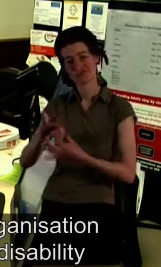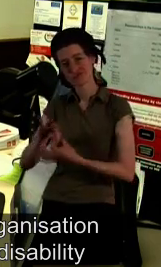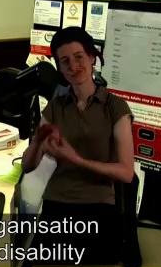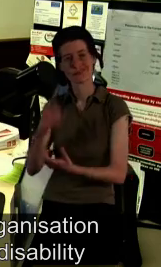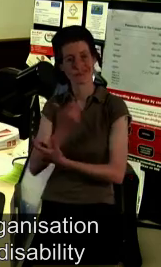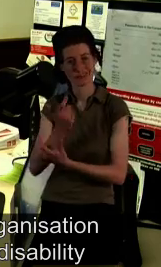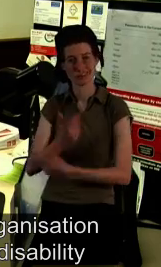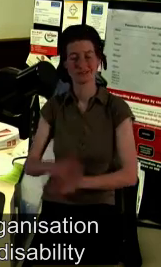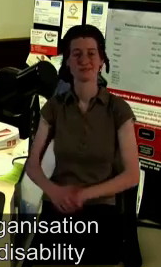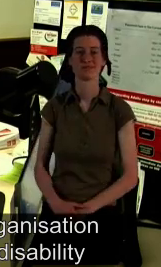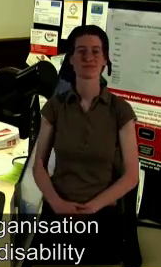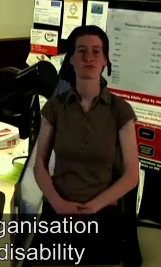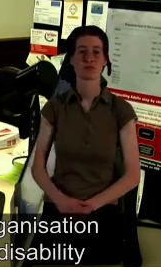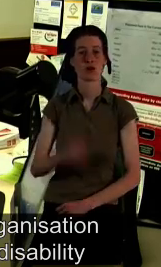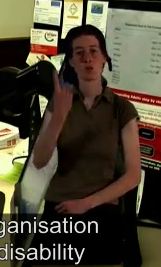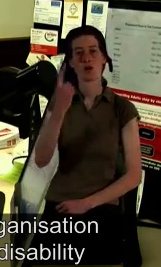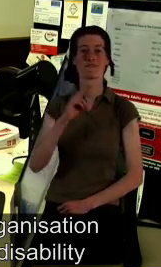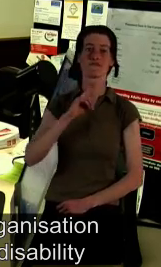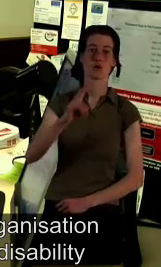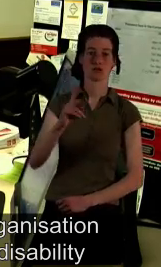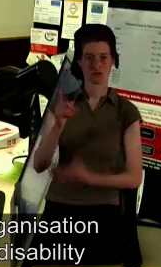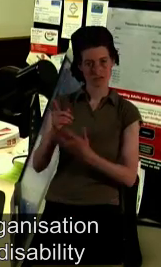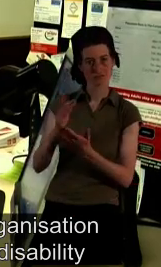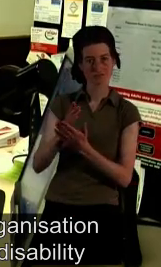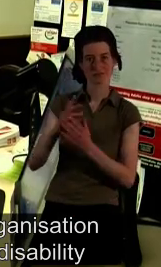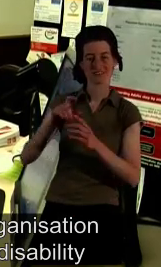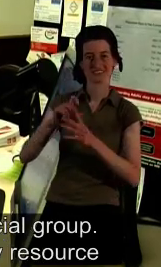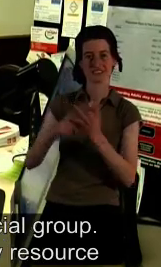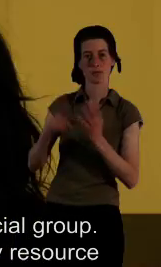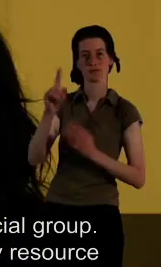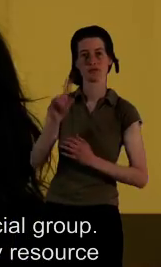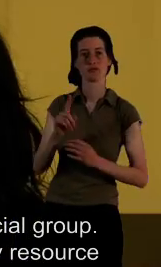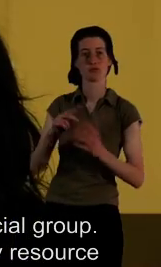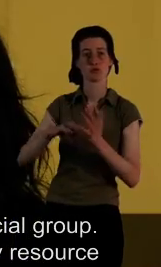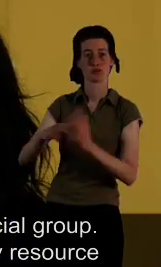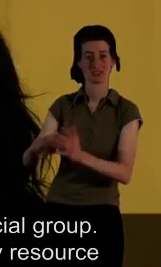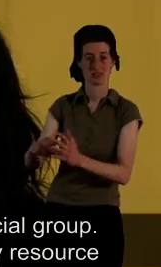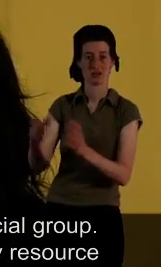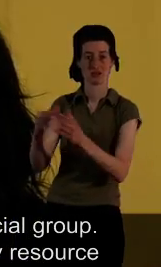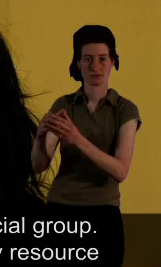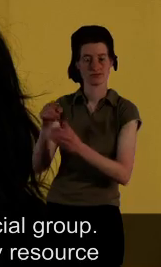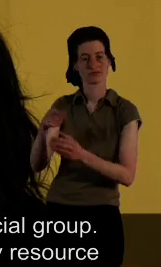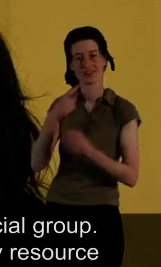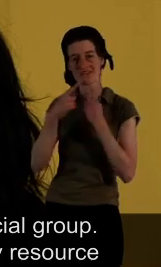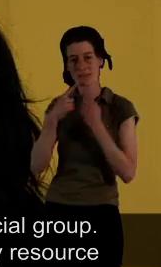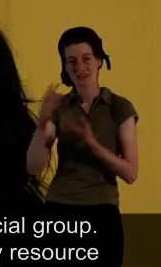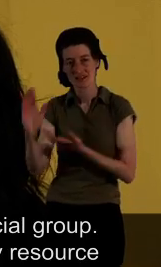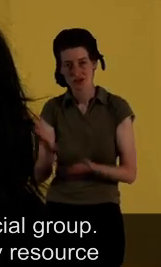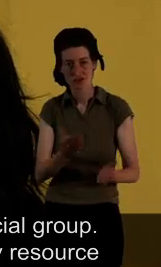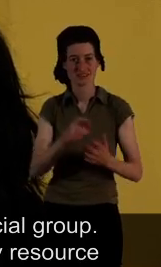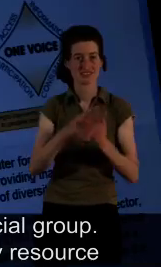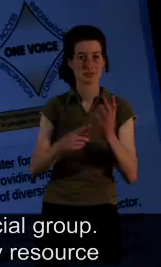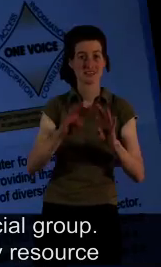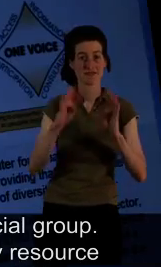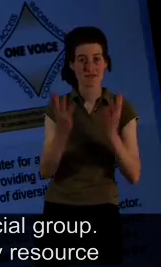persons organisation delivering an information service, a disability forum, a young disabled persons social